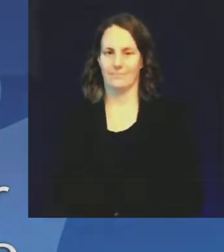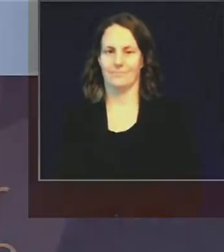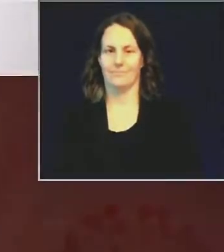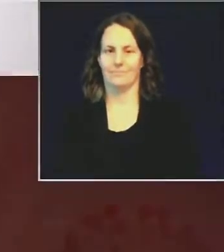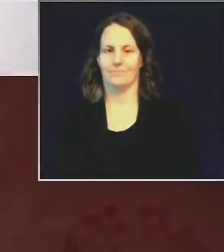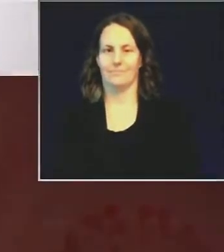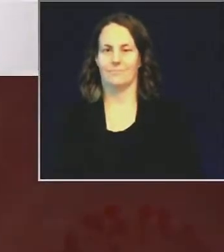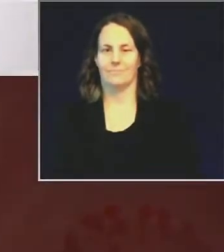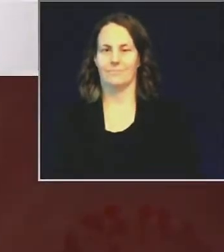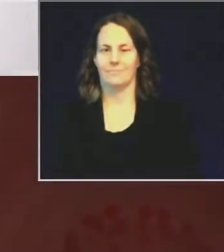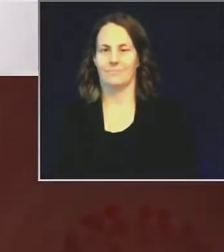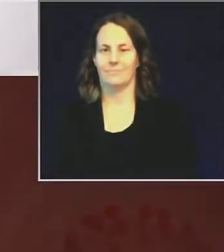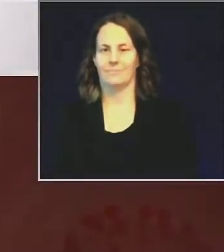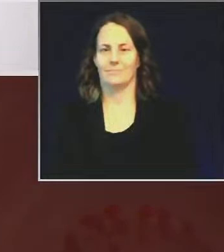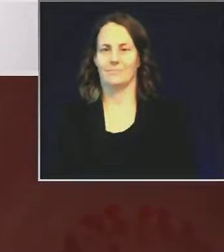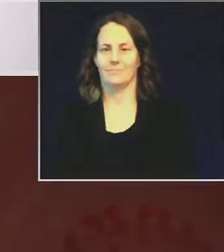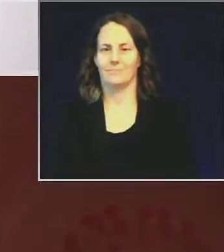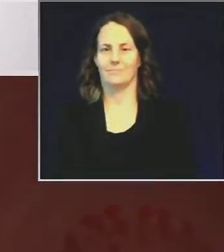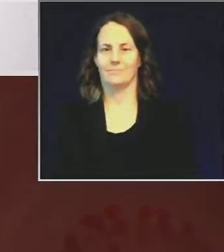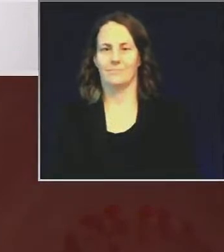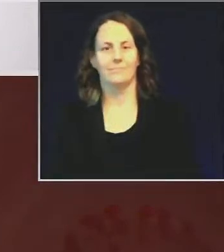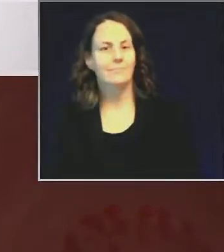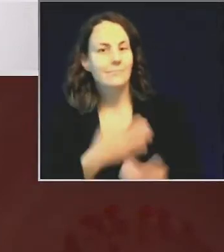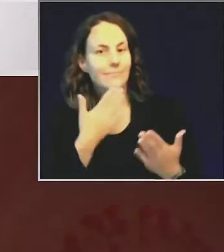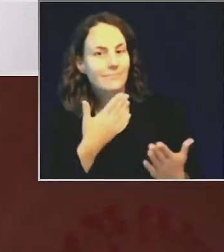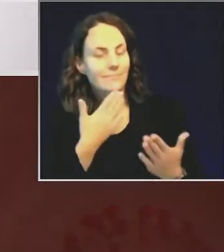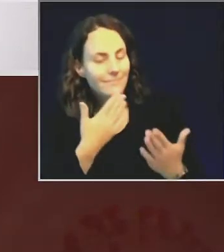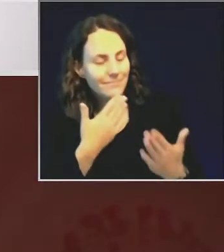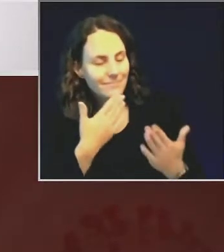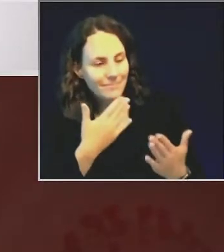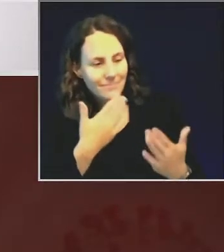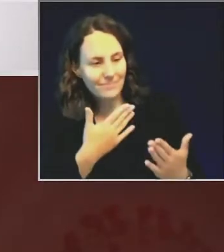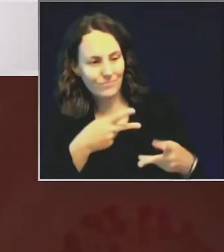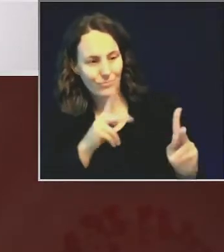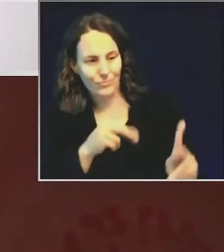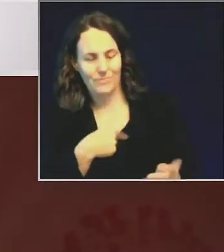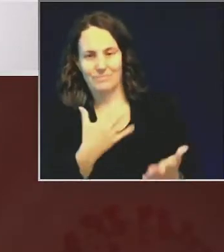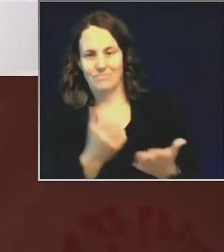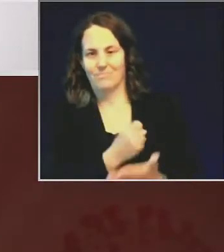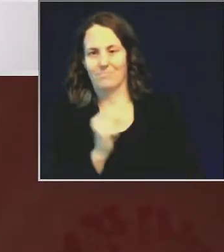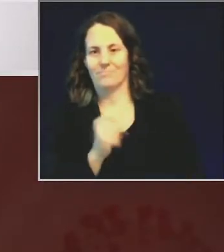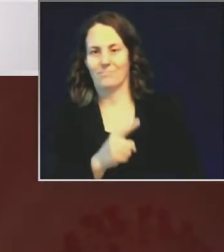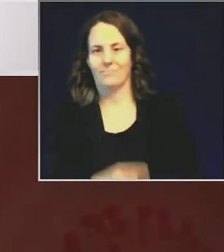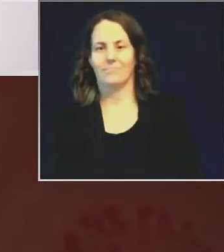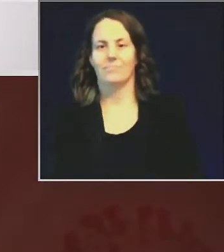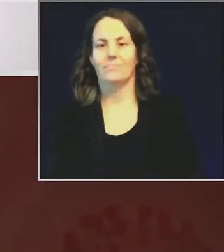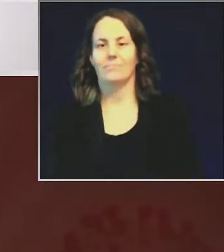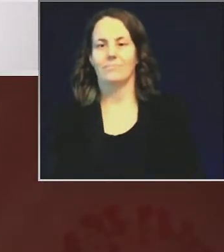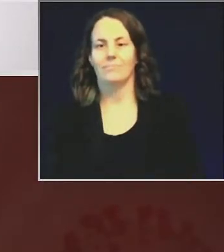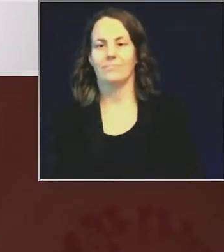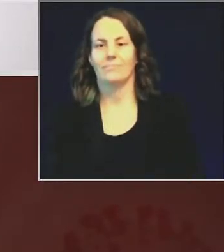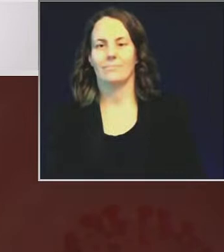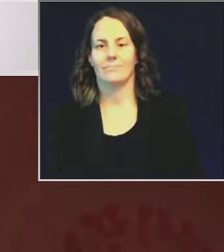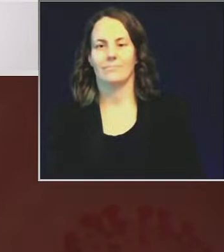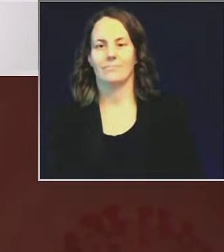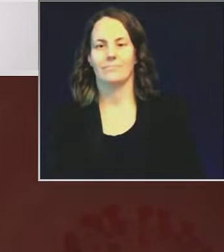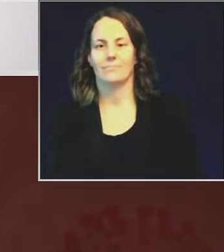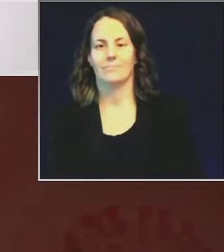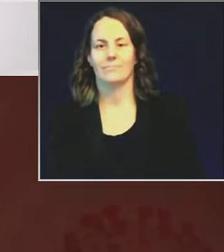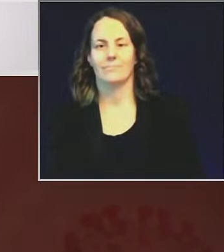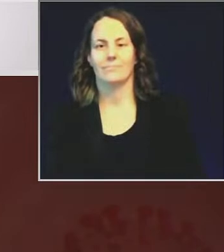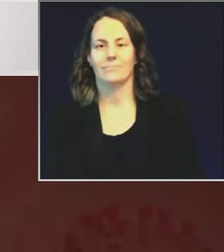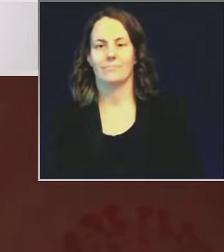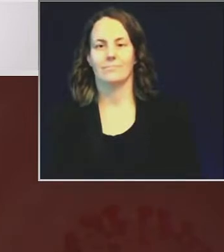Hi, thank you for the opportunity. To follow up on that last question, so what percentage of cases in Wisconsin are being tested for the